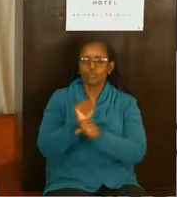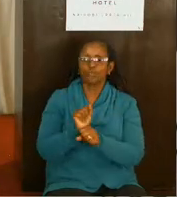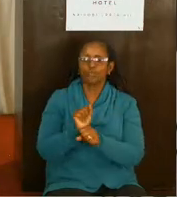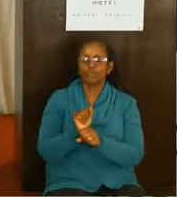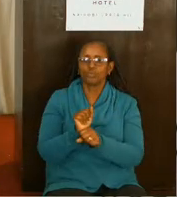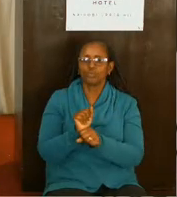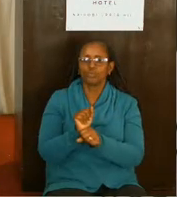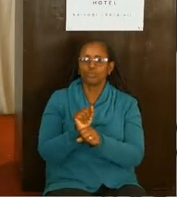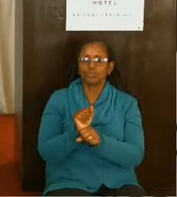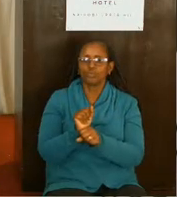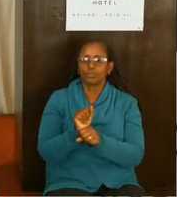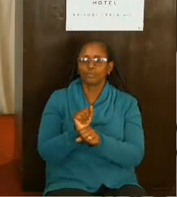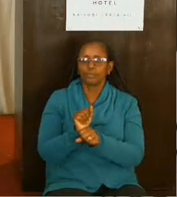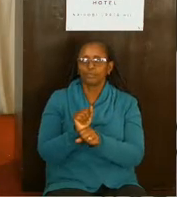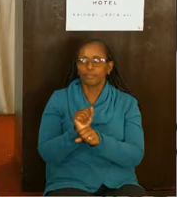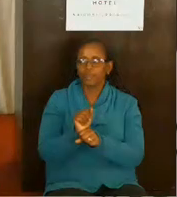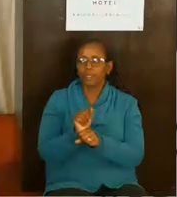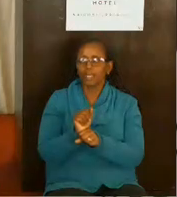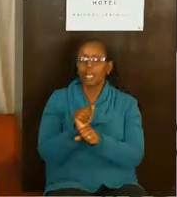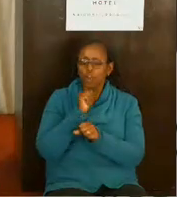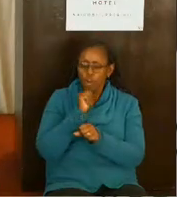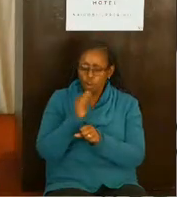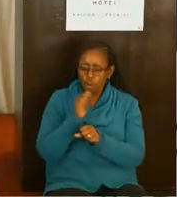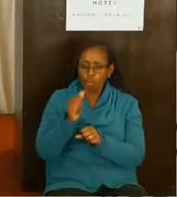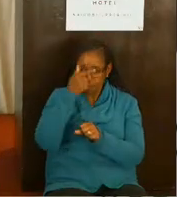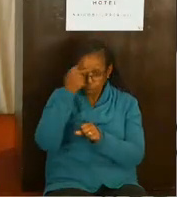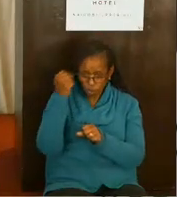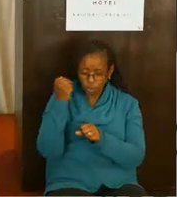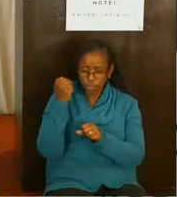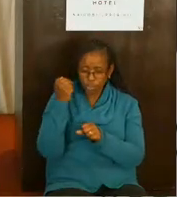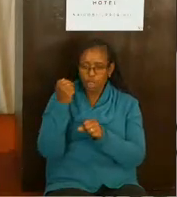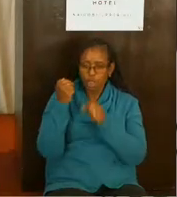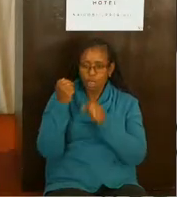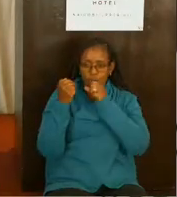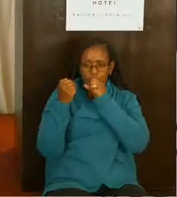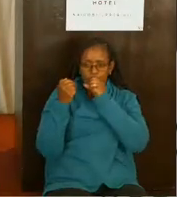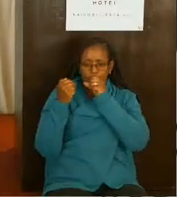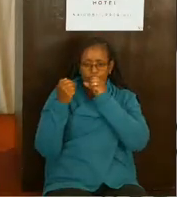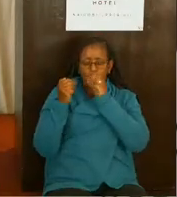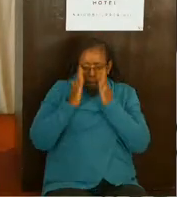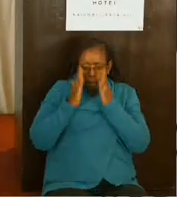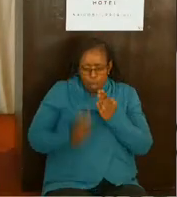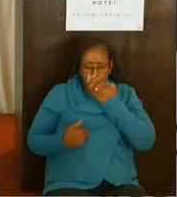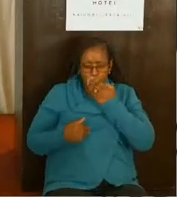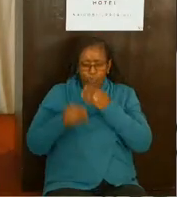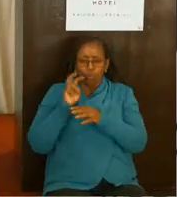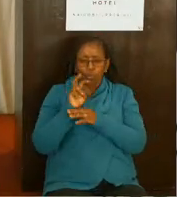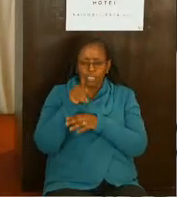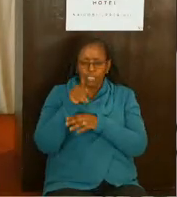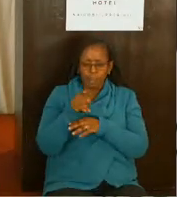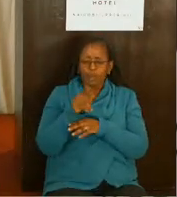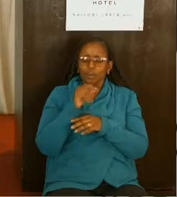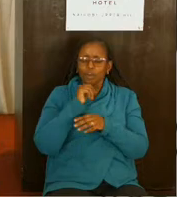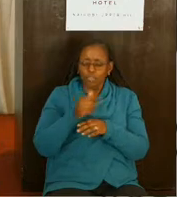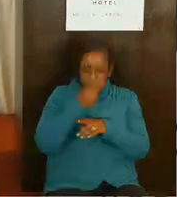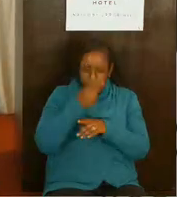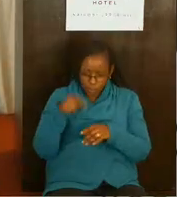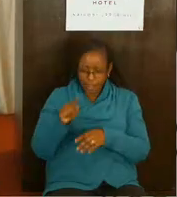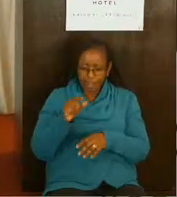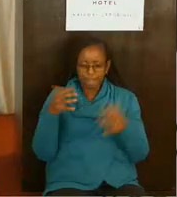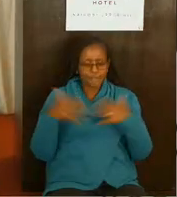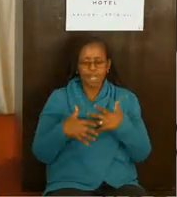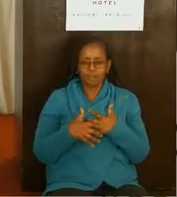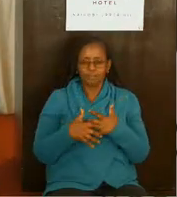because and I like and you added a line to that because not because somebody's looking not because of fear